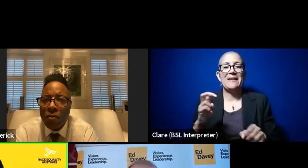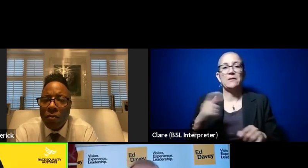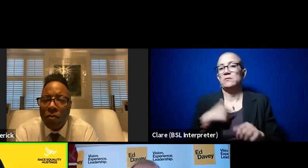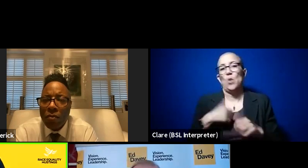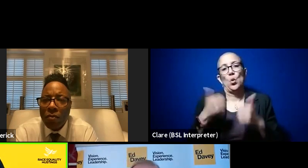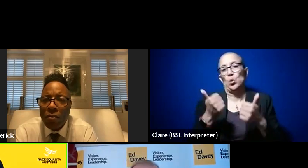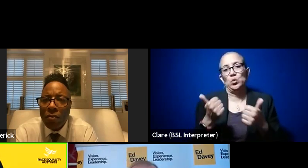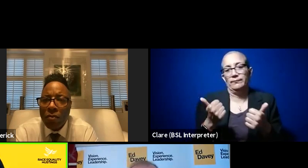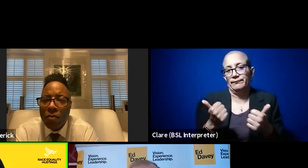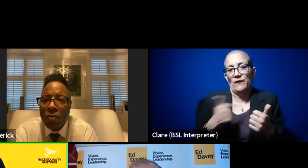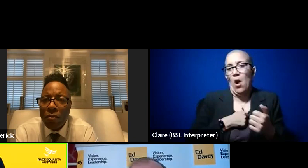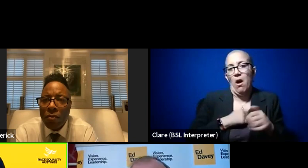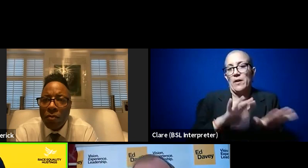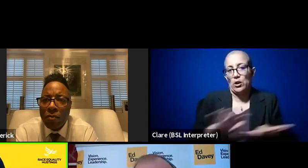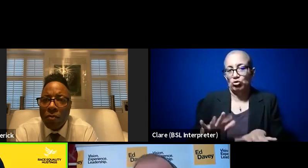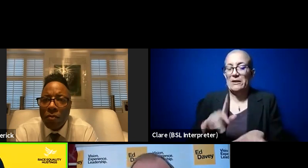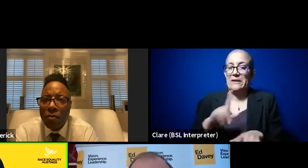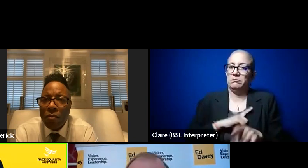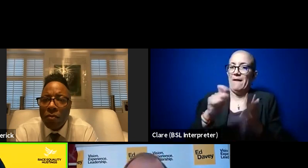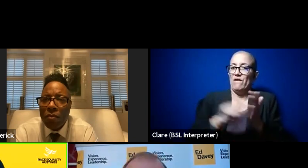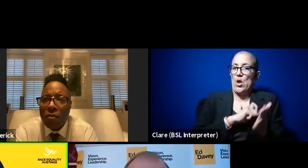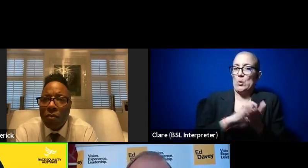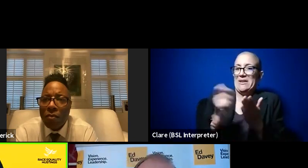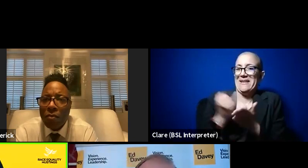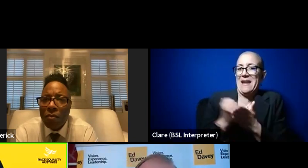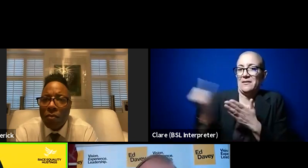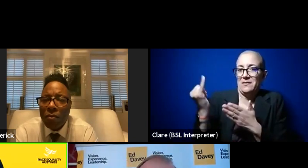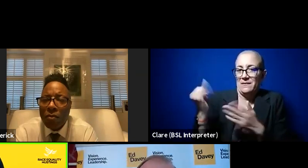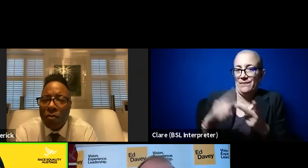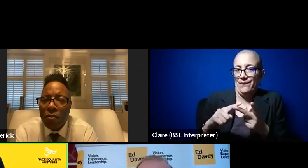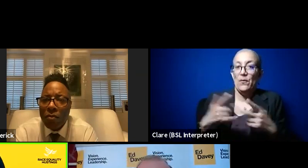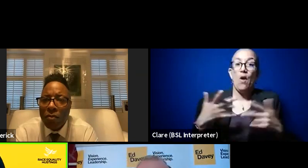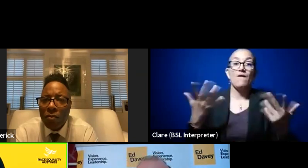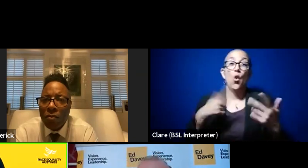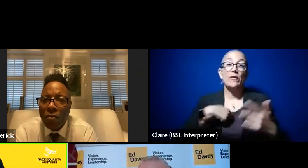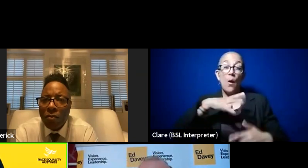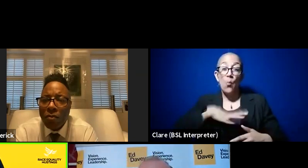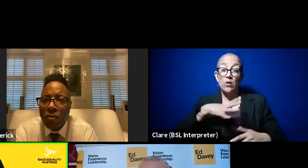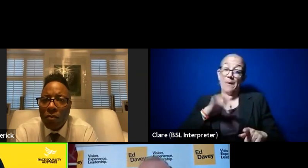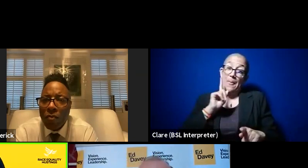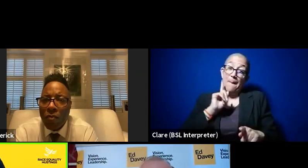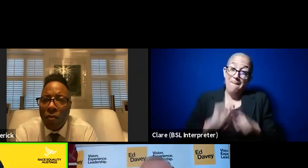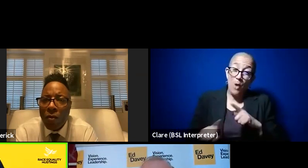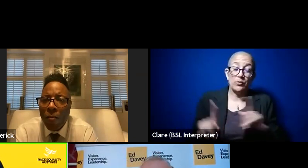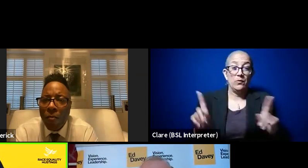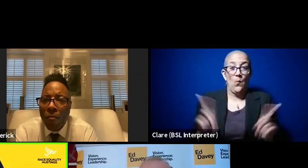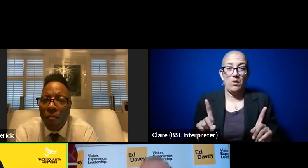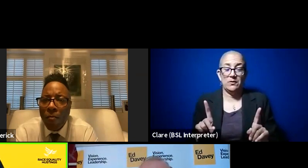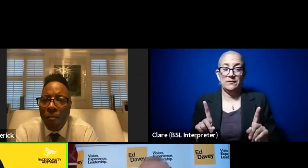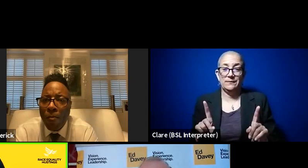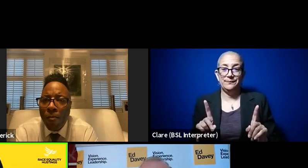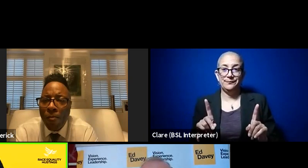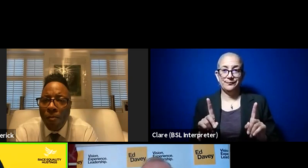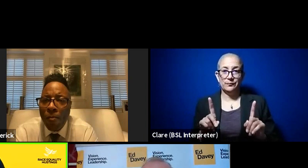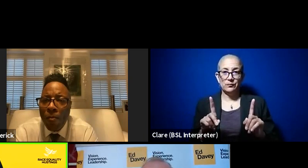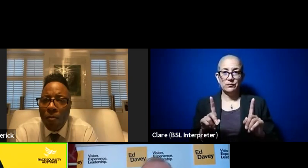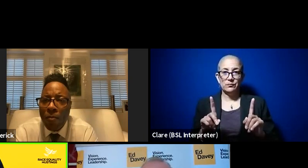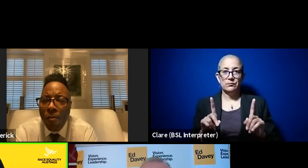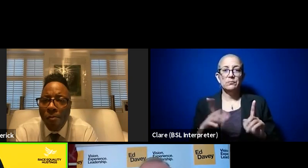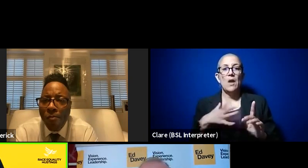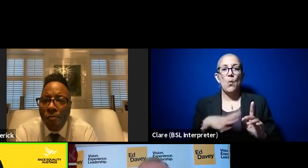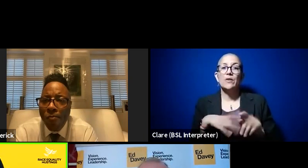interests, and for that I voted against. And of course, the thing that I wanted the most was to have